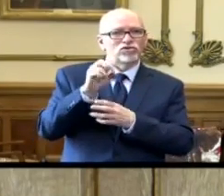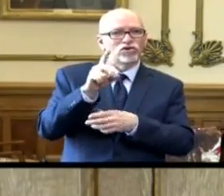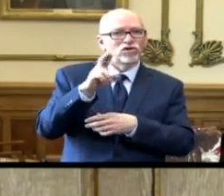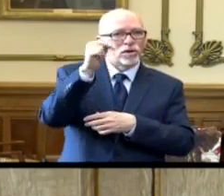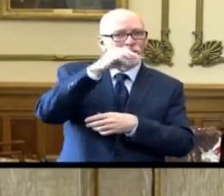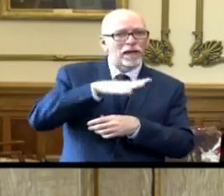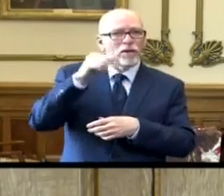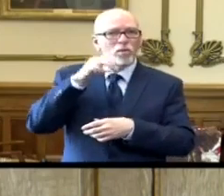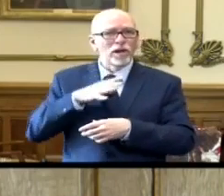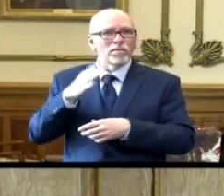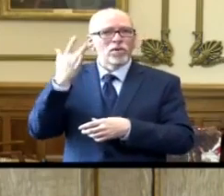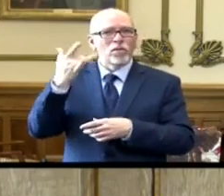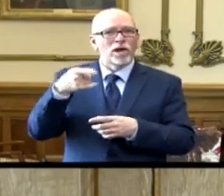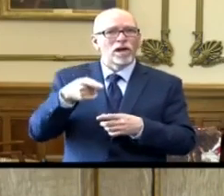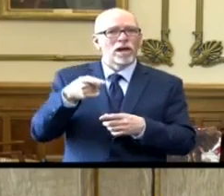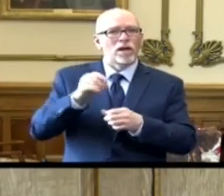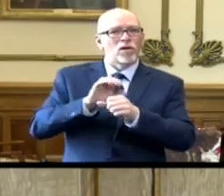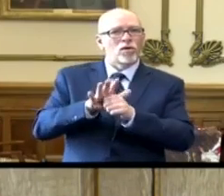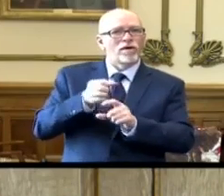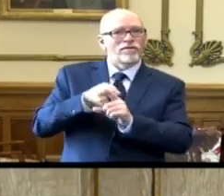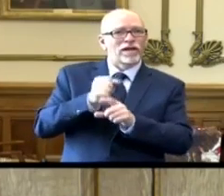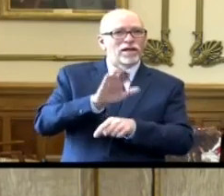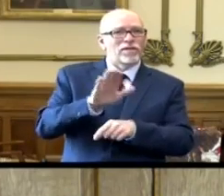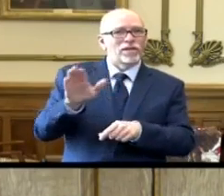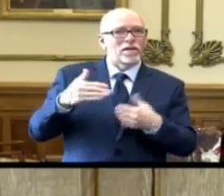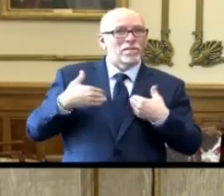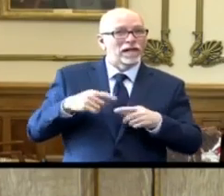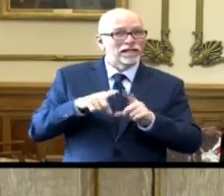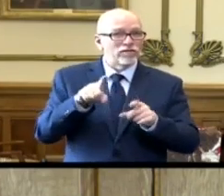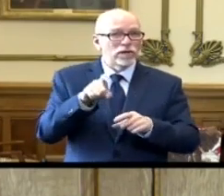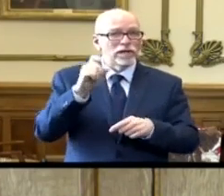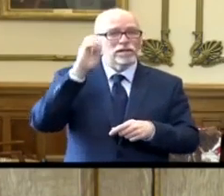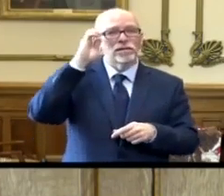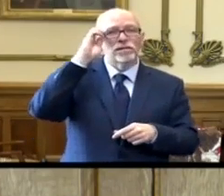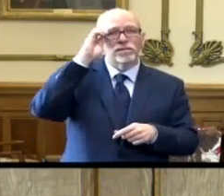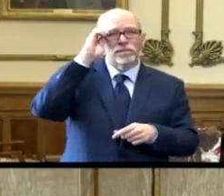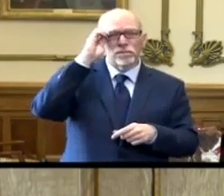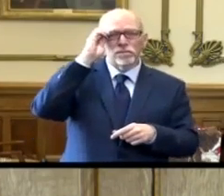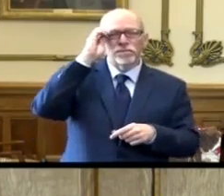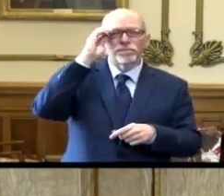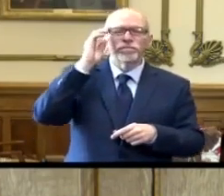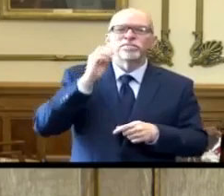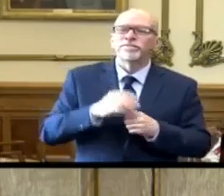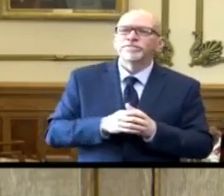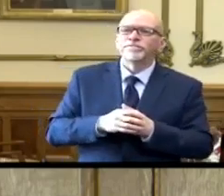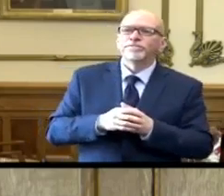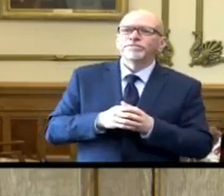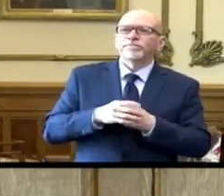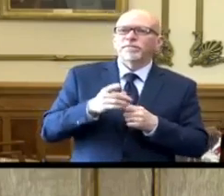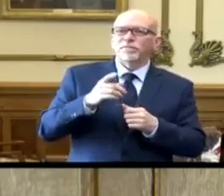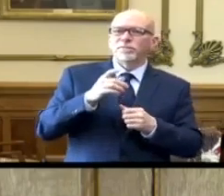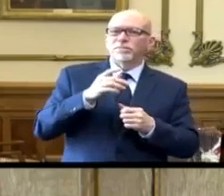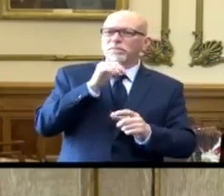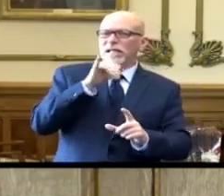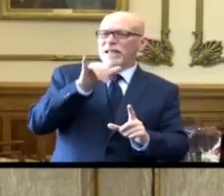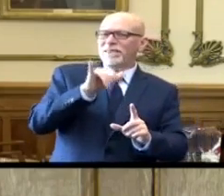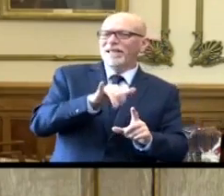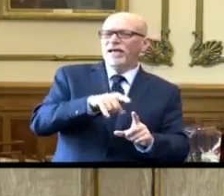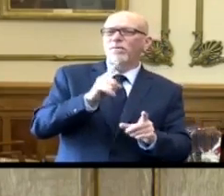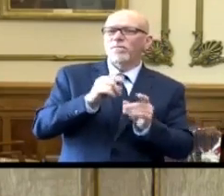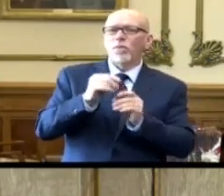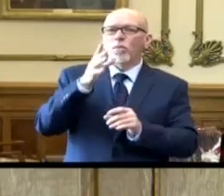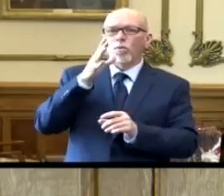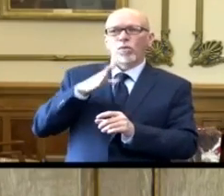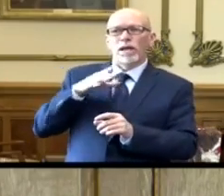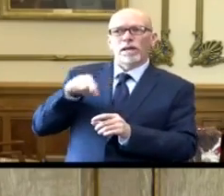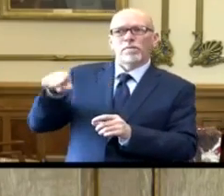and women, why COVID affects their bodies differently? Yeah, you know, it's not necessarily that. It's more that women